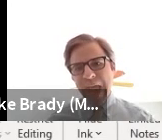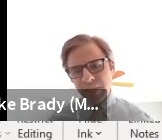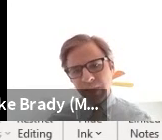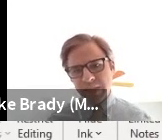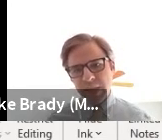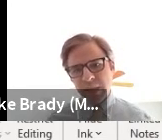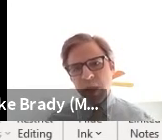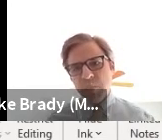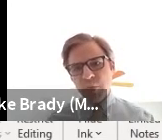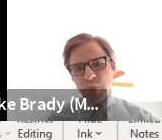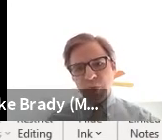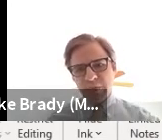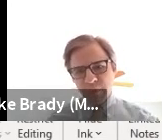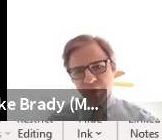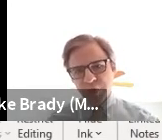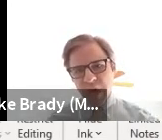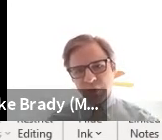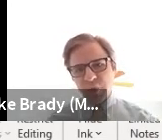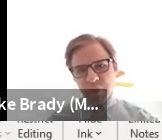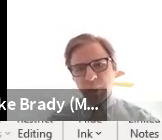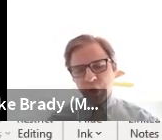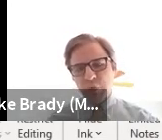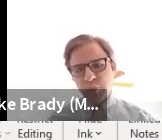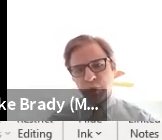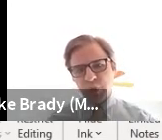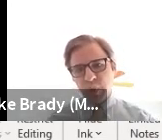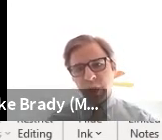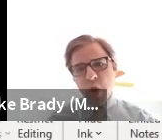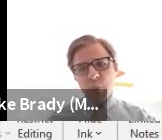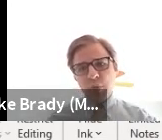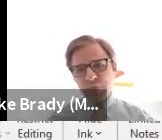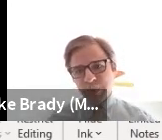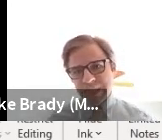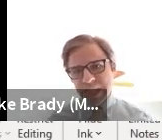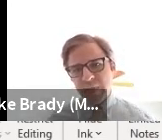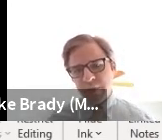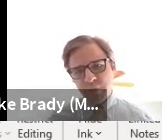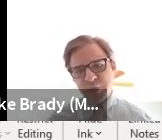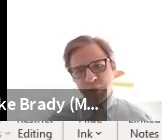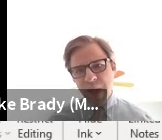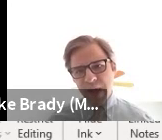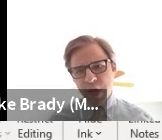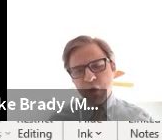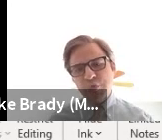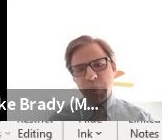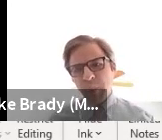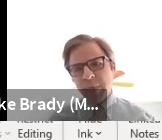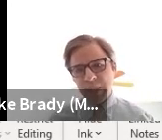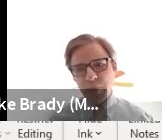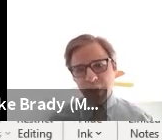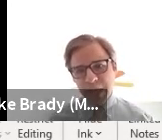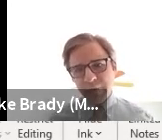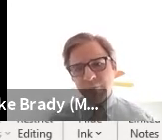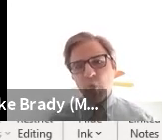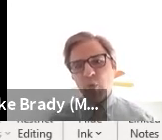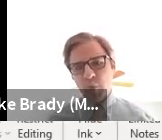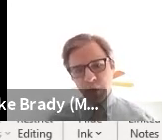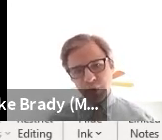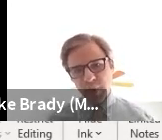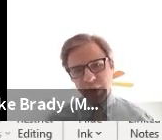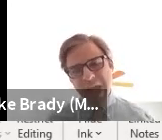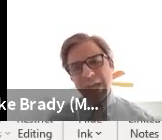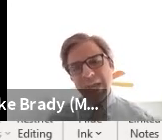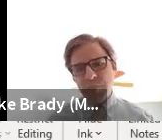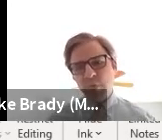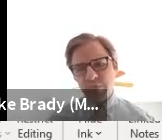both speaking and listening, both putting information out so the public knows what you're doing, but also receiving information back so the public's input can